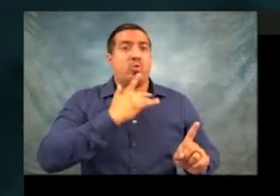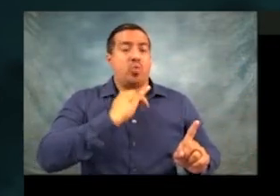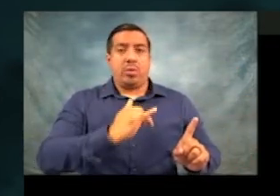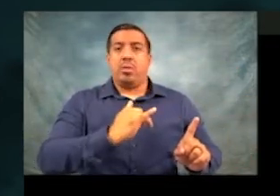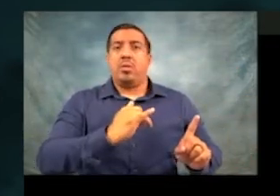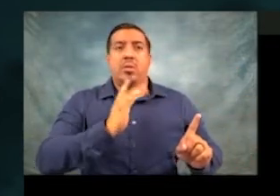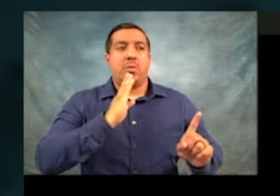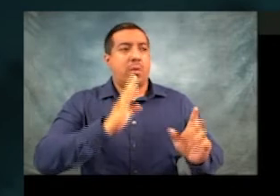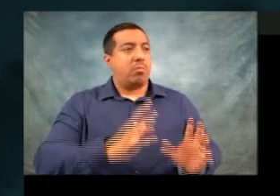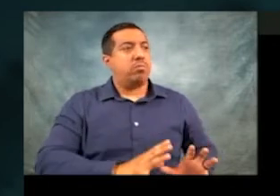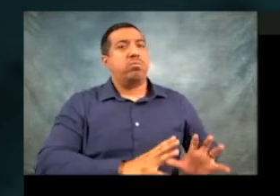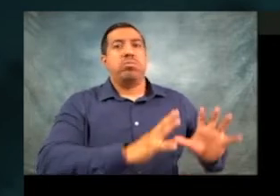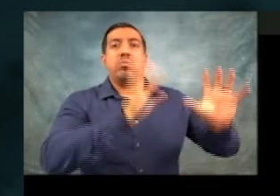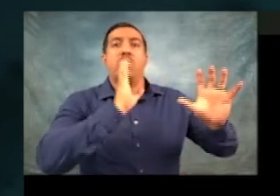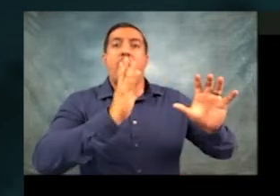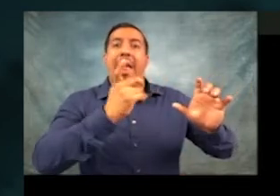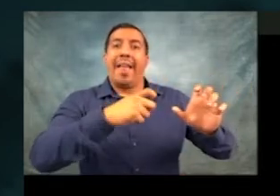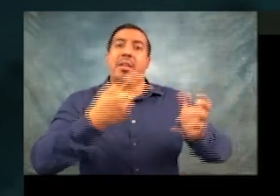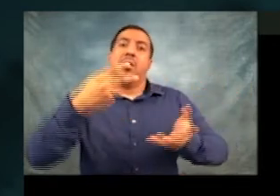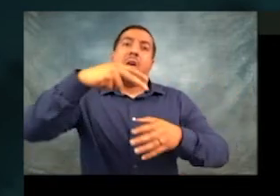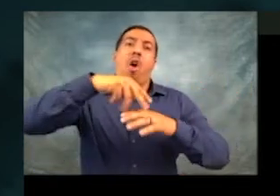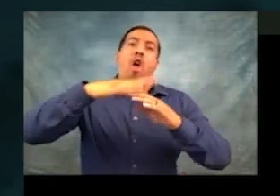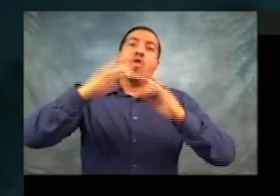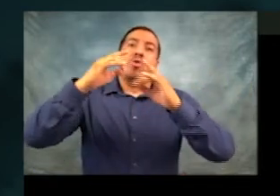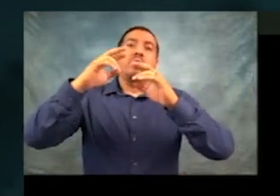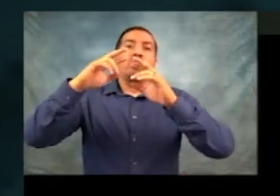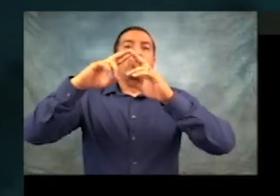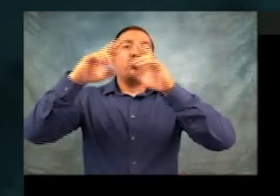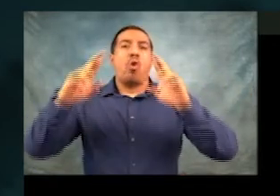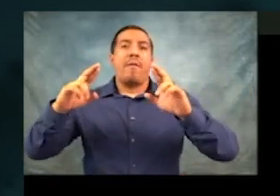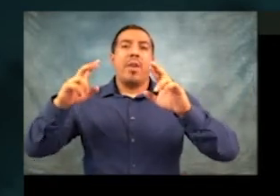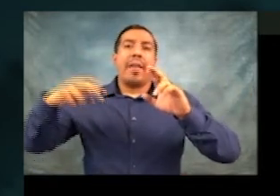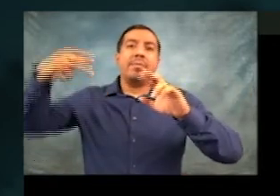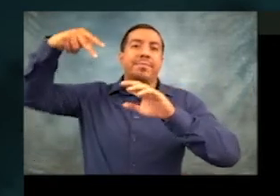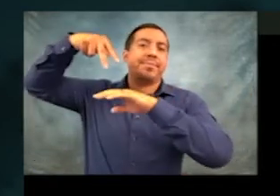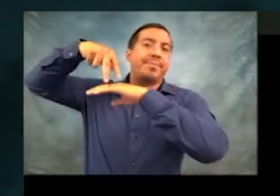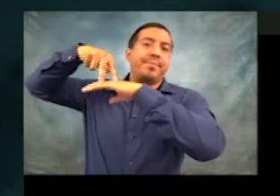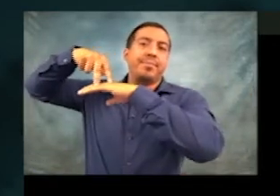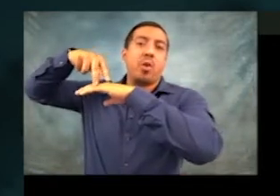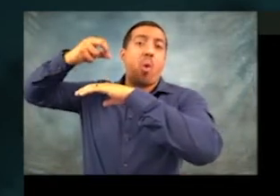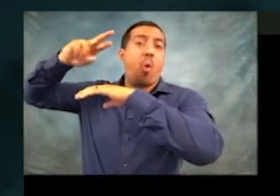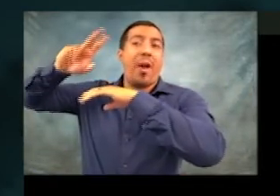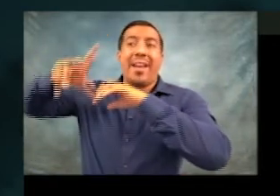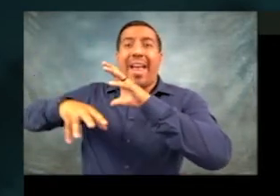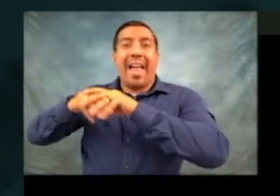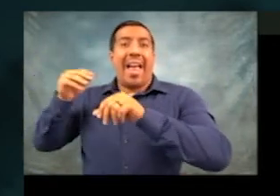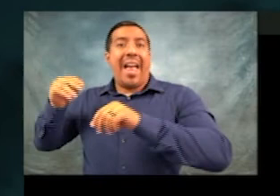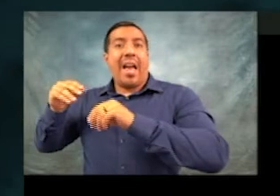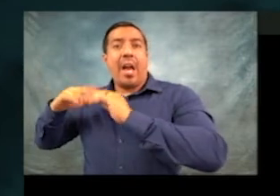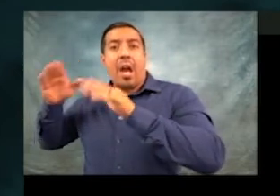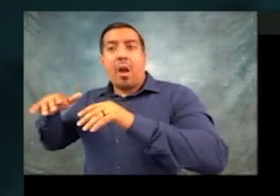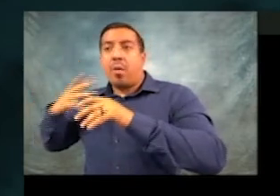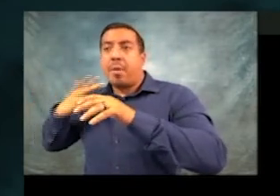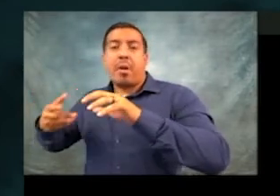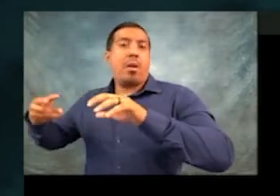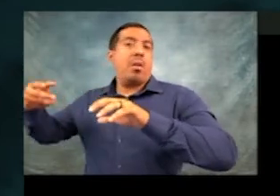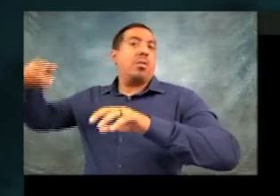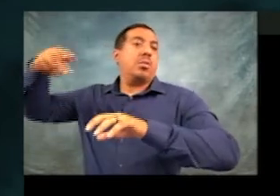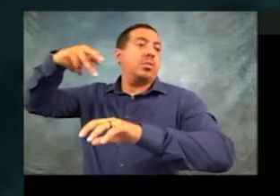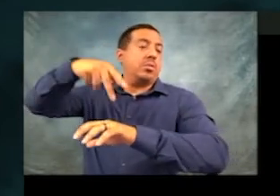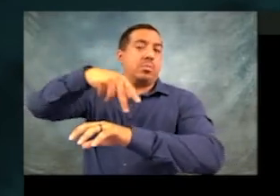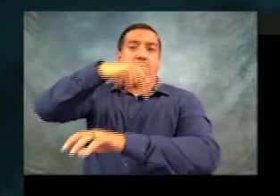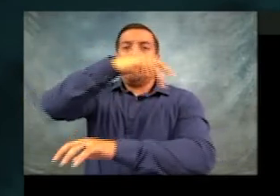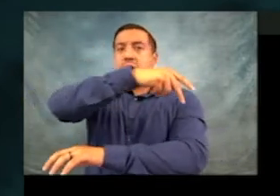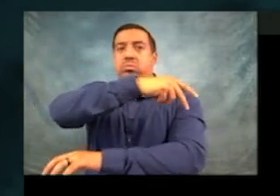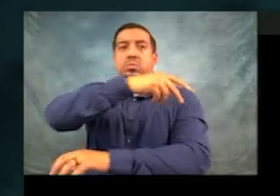vertically, meaning like up on the roof, or out of the house into the raw